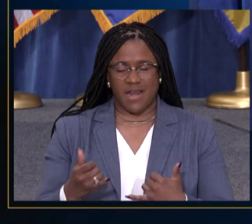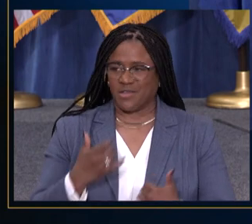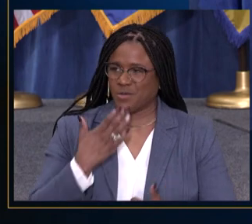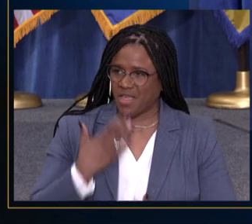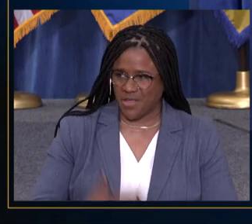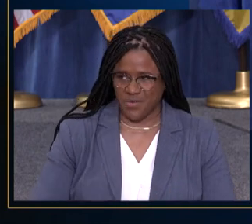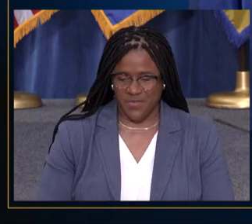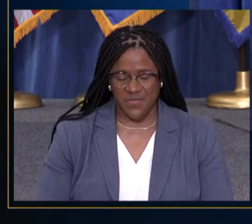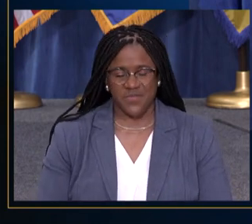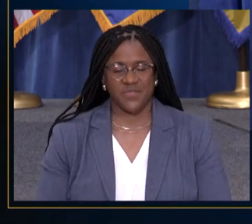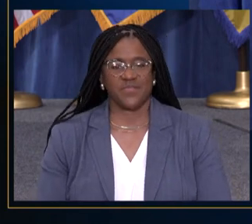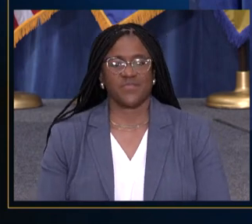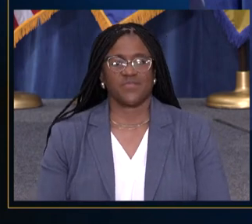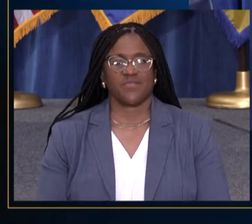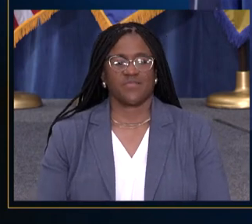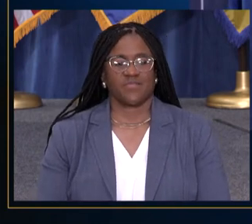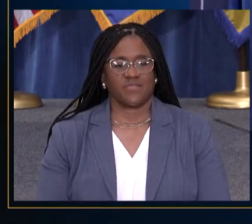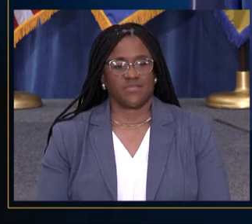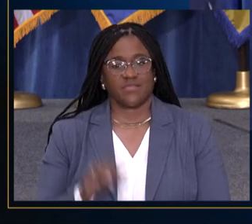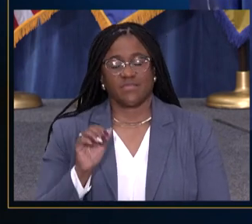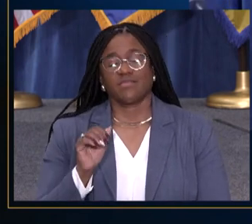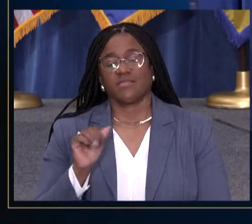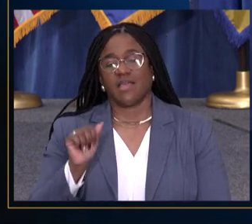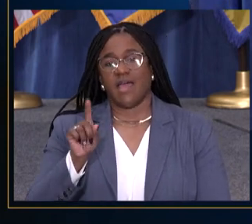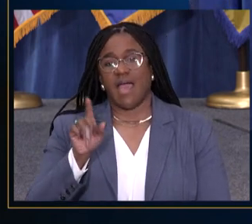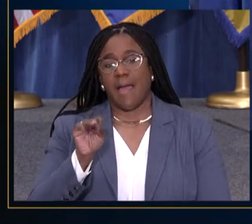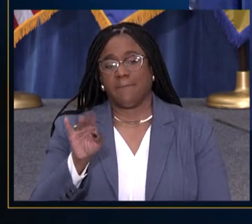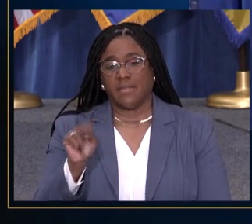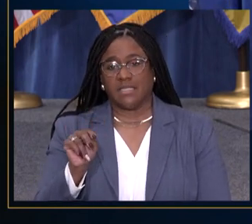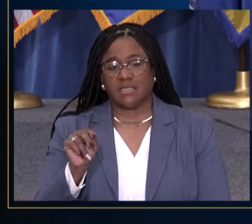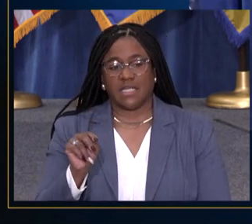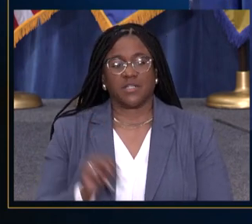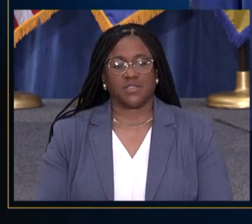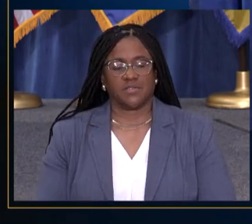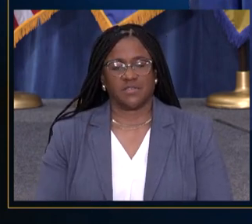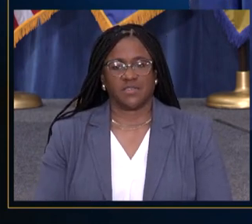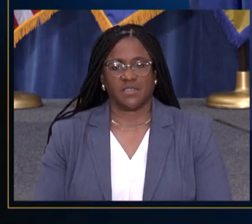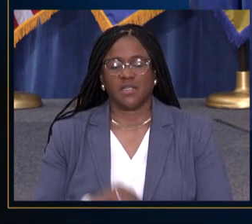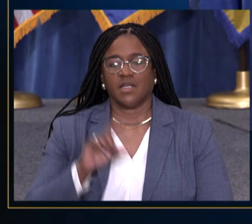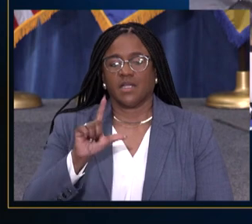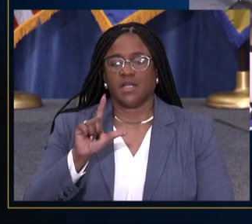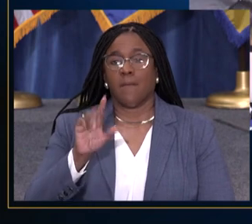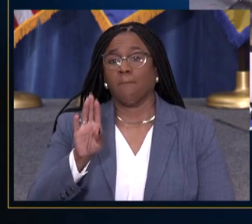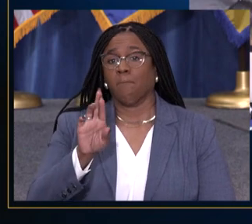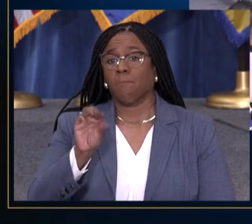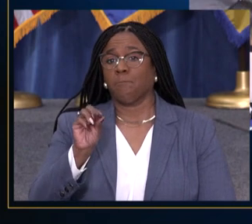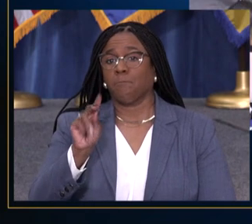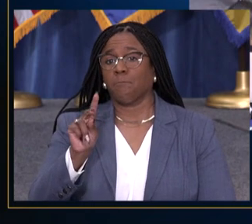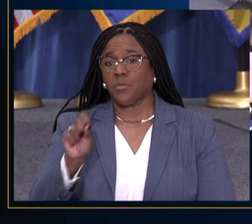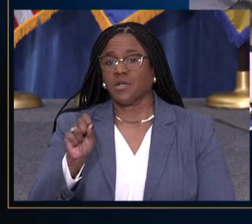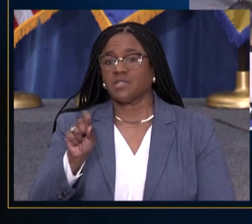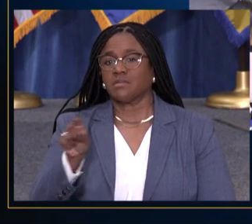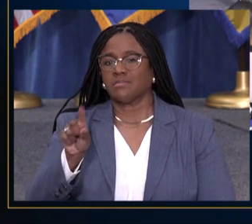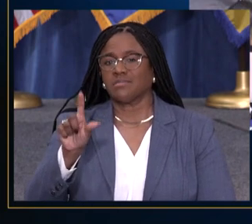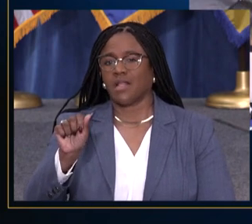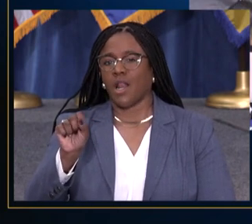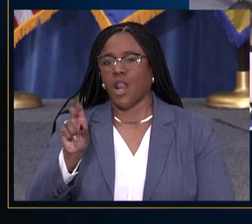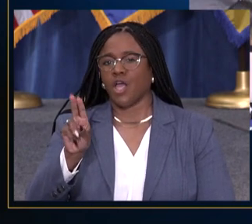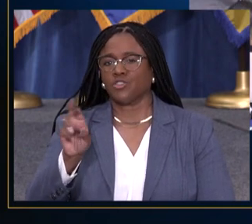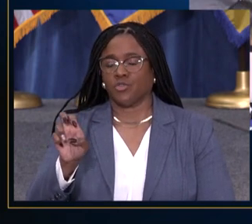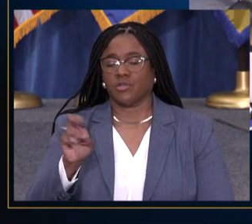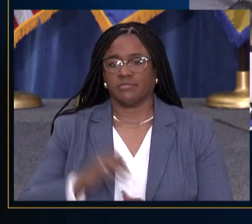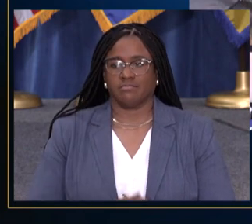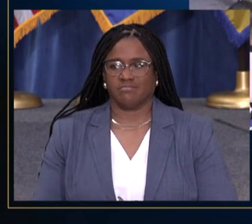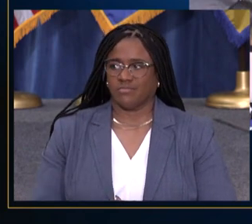you. Okay, thank you, Administrator Brooks LaShore. Well, I often say when I talk about this role, it is an honor